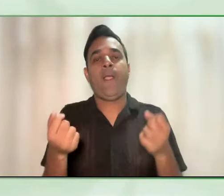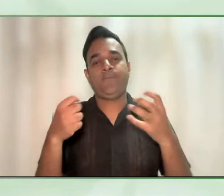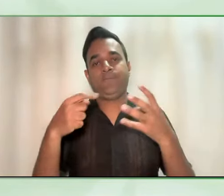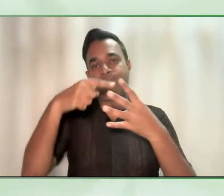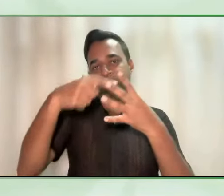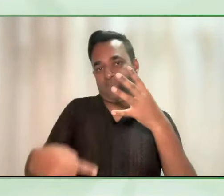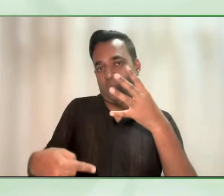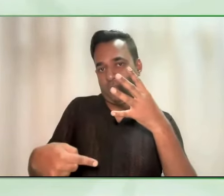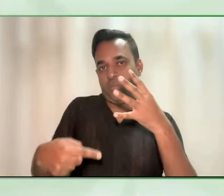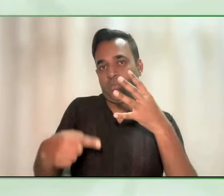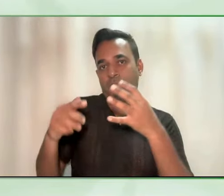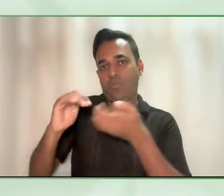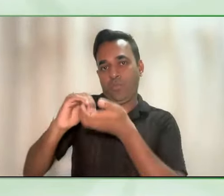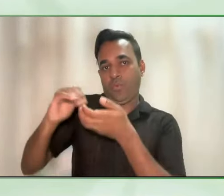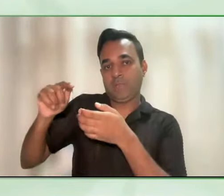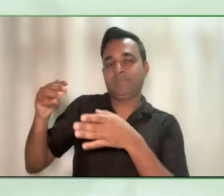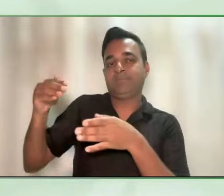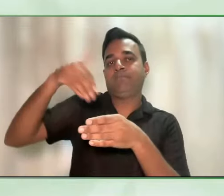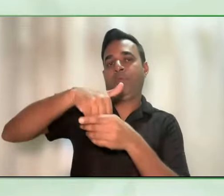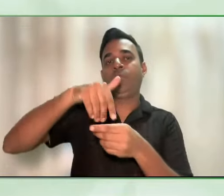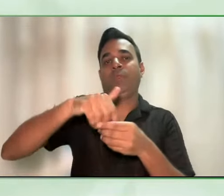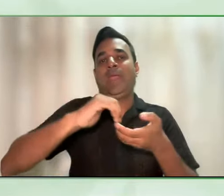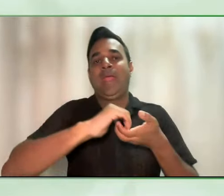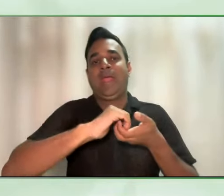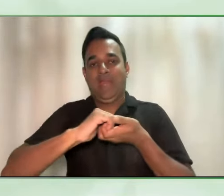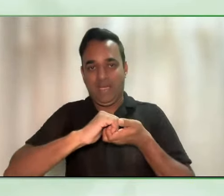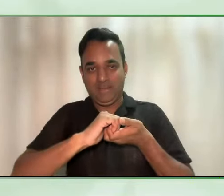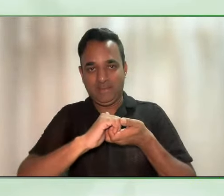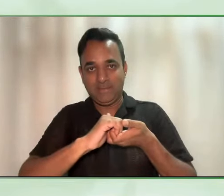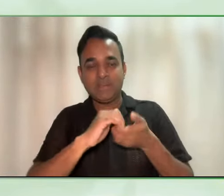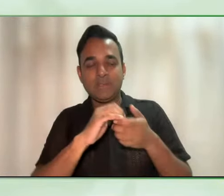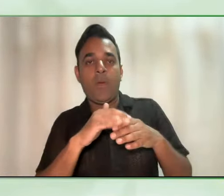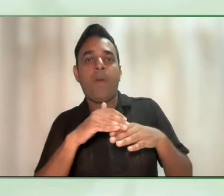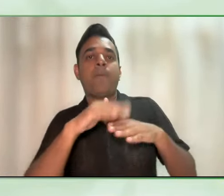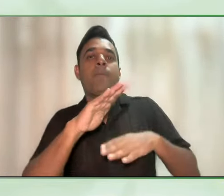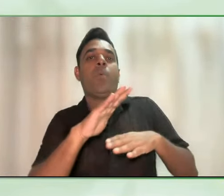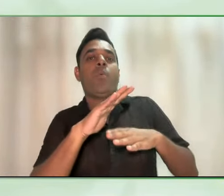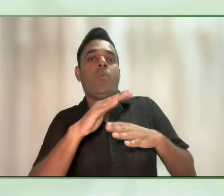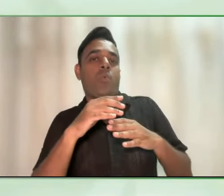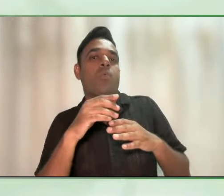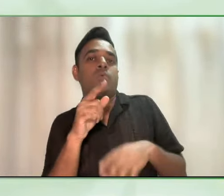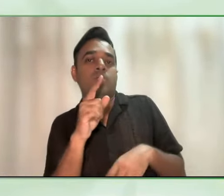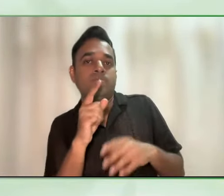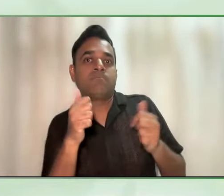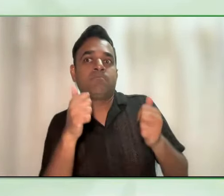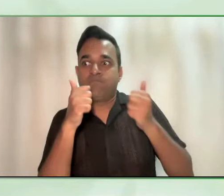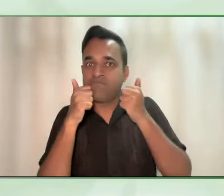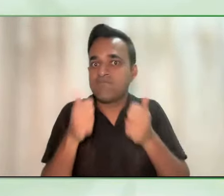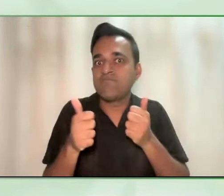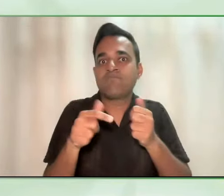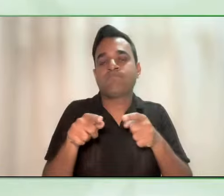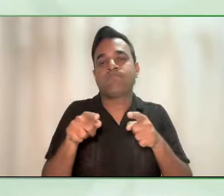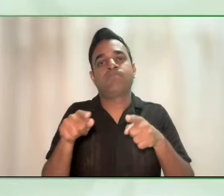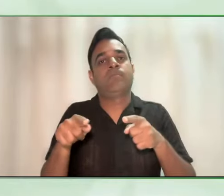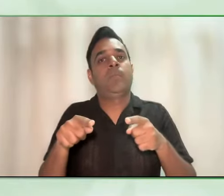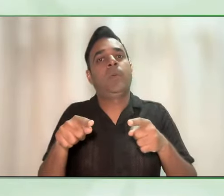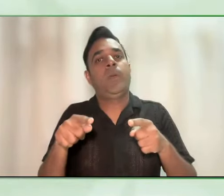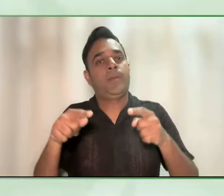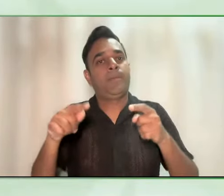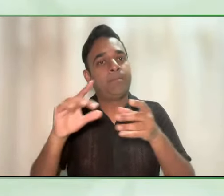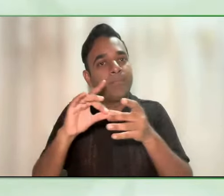still we have a good level of legislation. For us, there are 2 main elements that needs to be reinforced. Data. Data is important to measure our